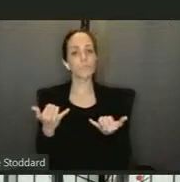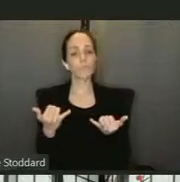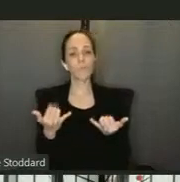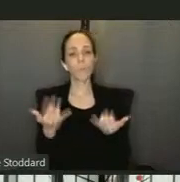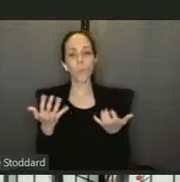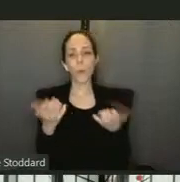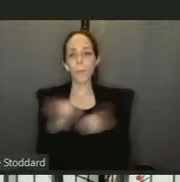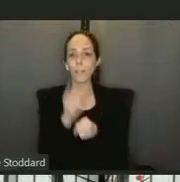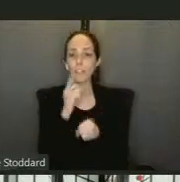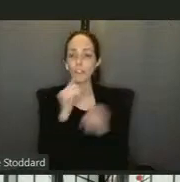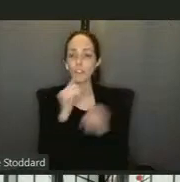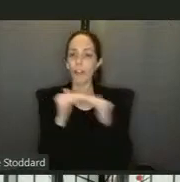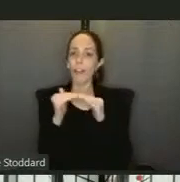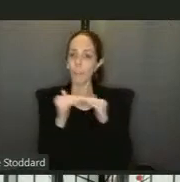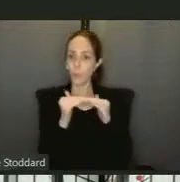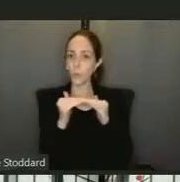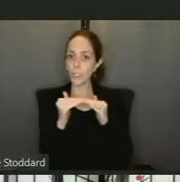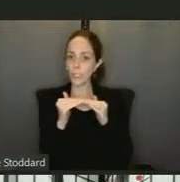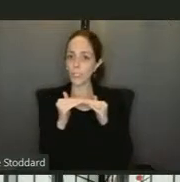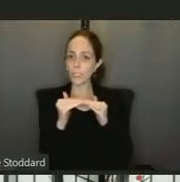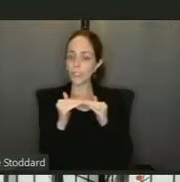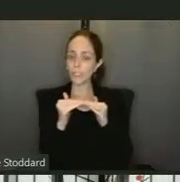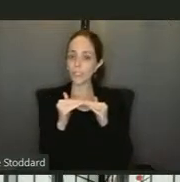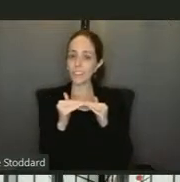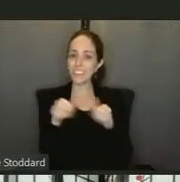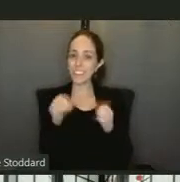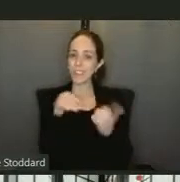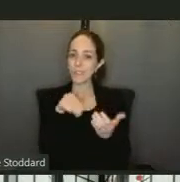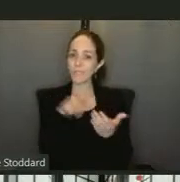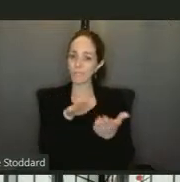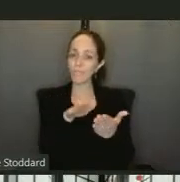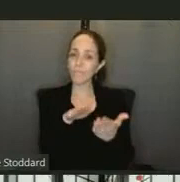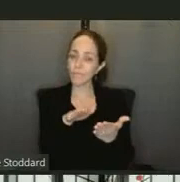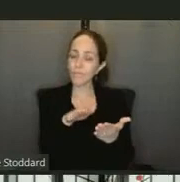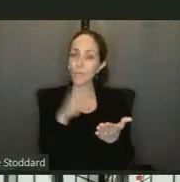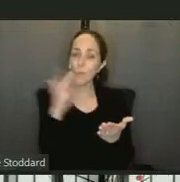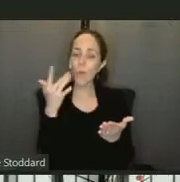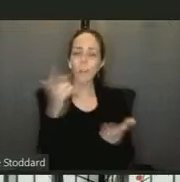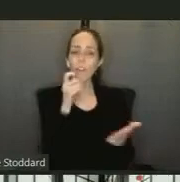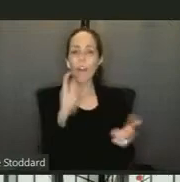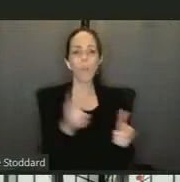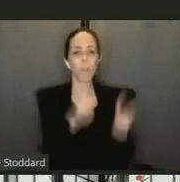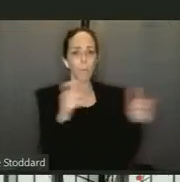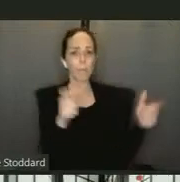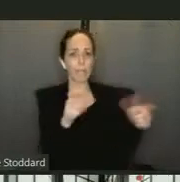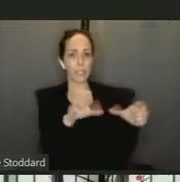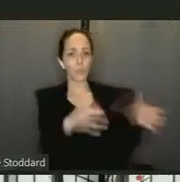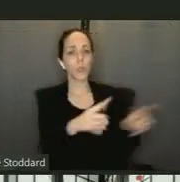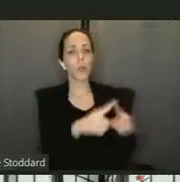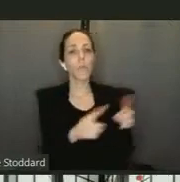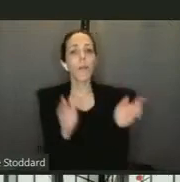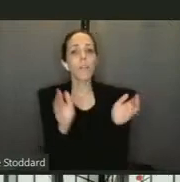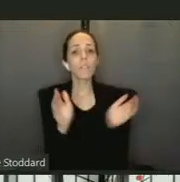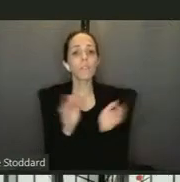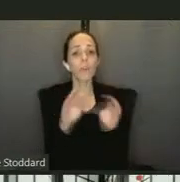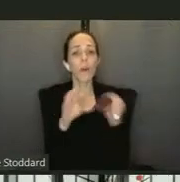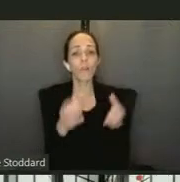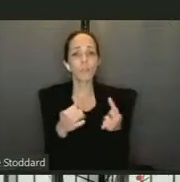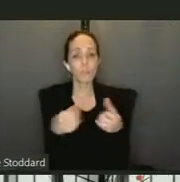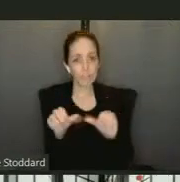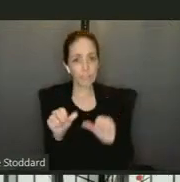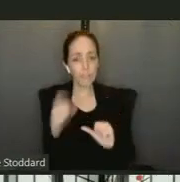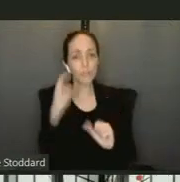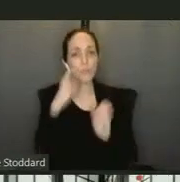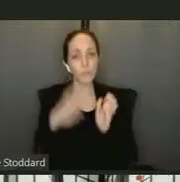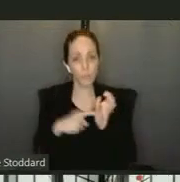ensure equity, not only in the large pods that are being stood up now, but we're beginning to see a very